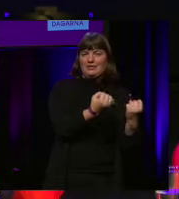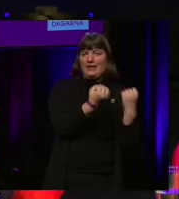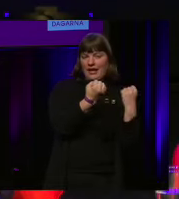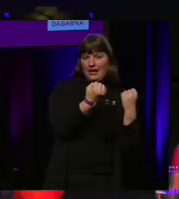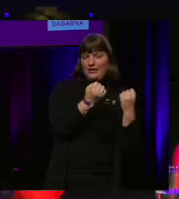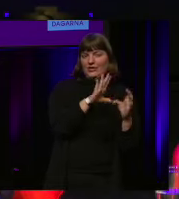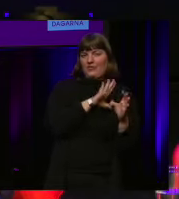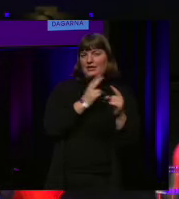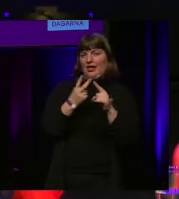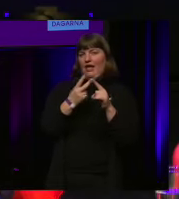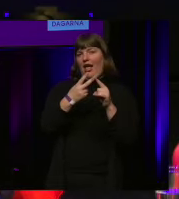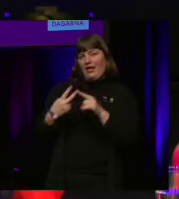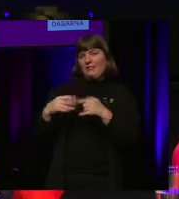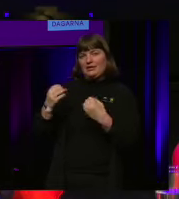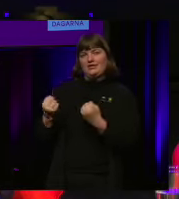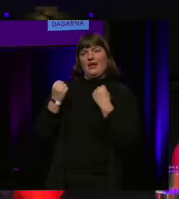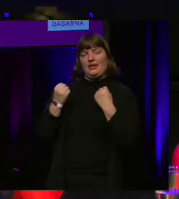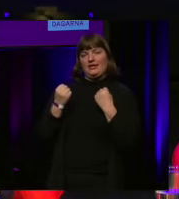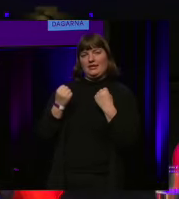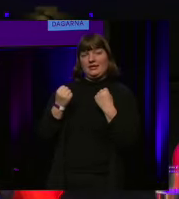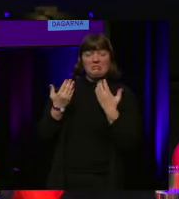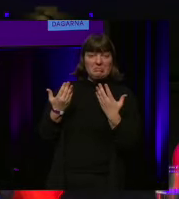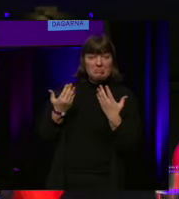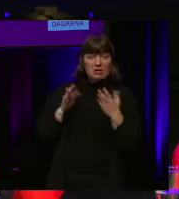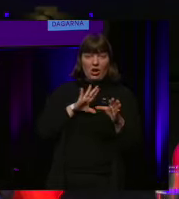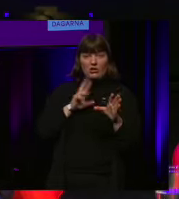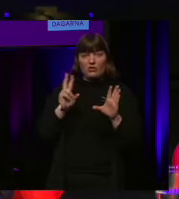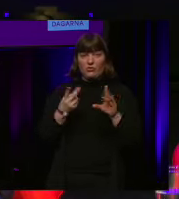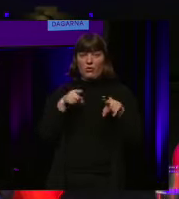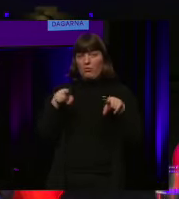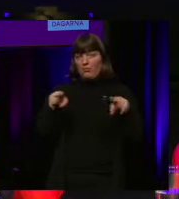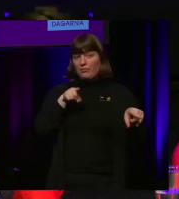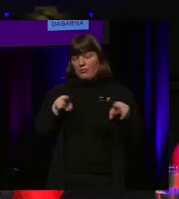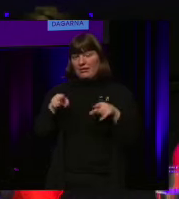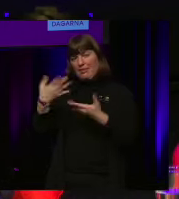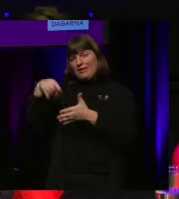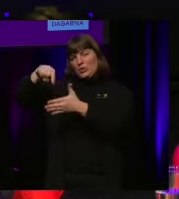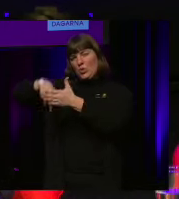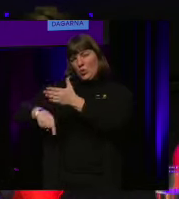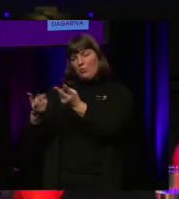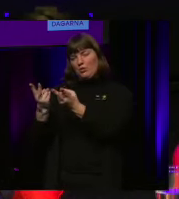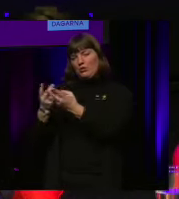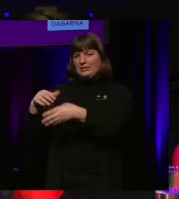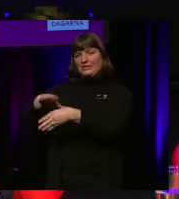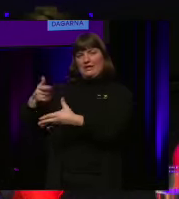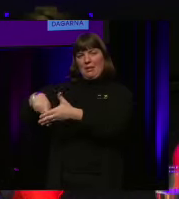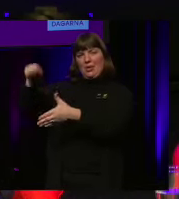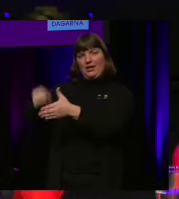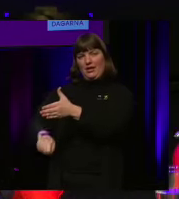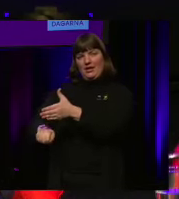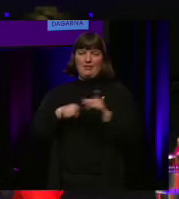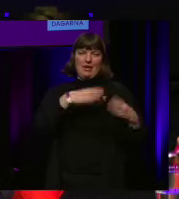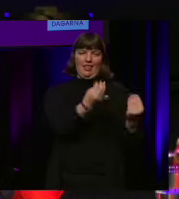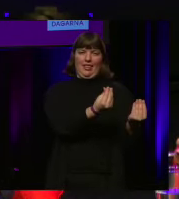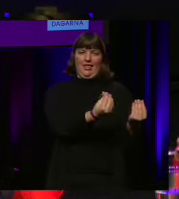a member state citizenship that could go deeper than if you are a Swedish citizen. So that